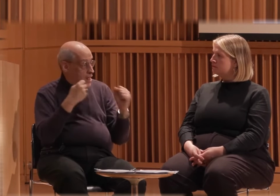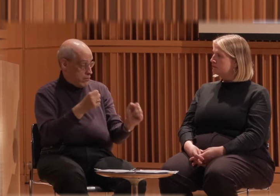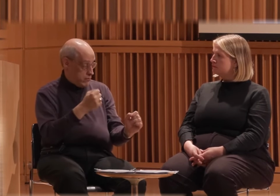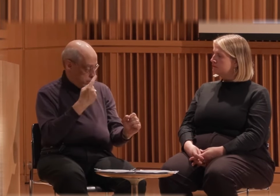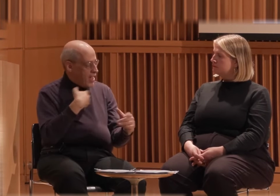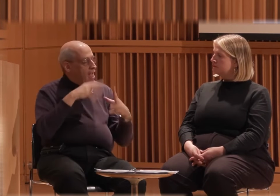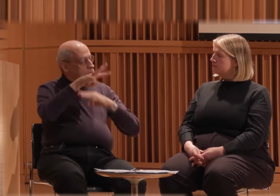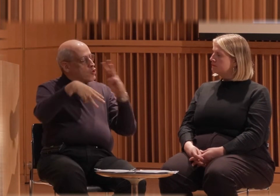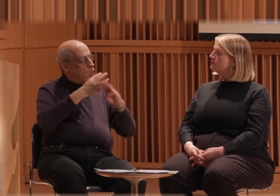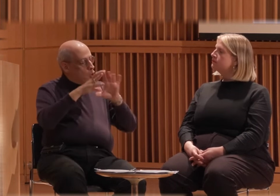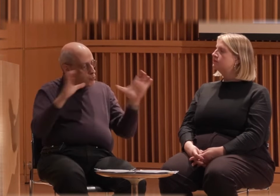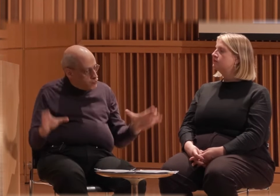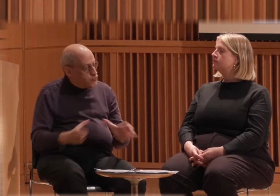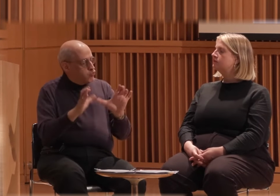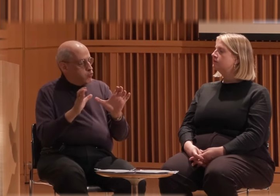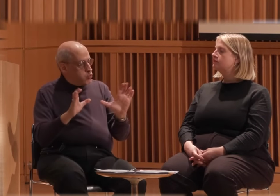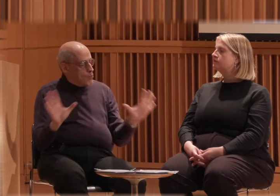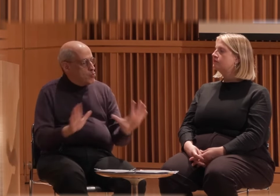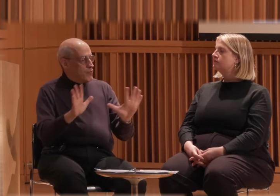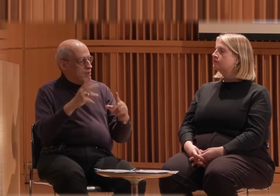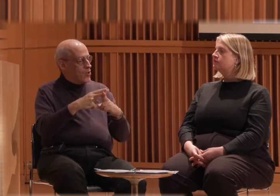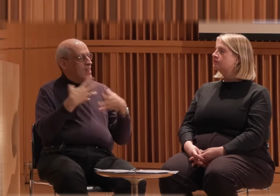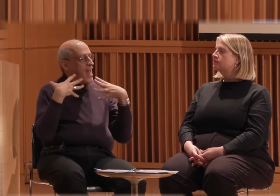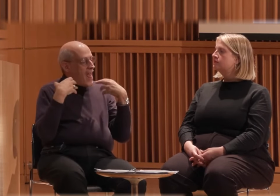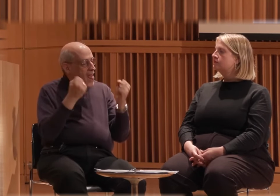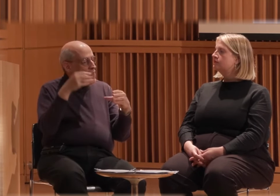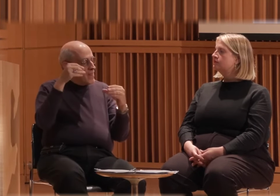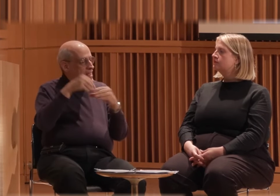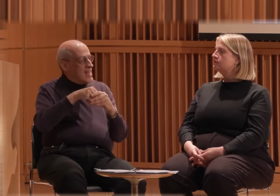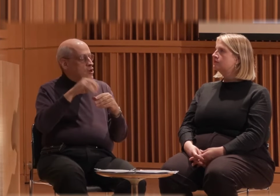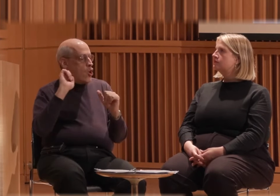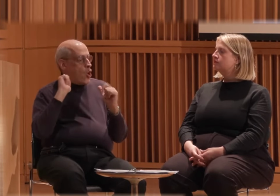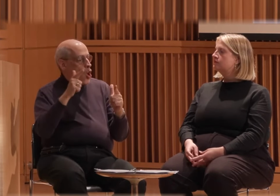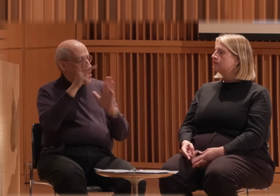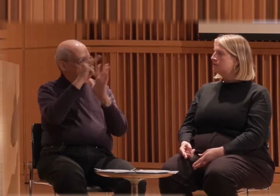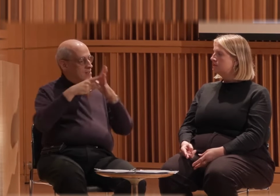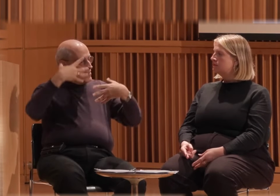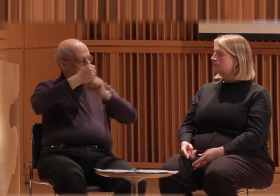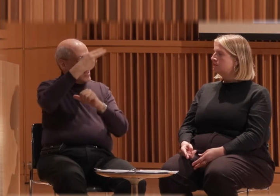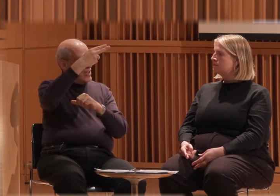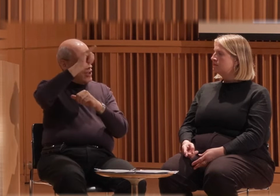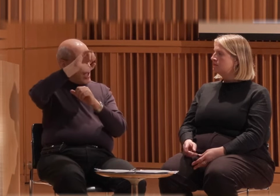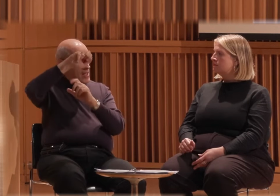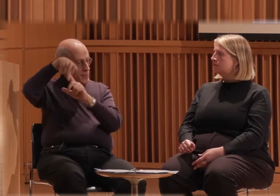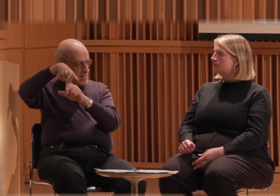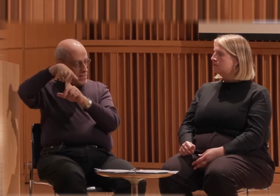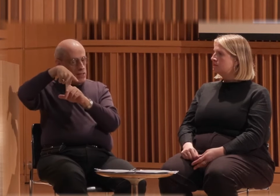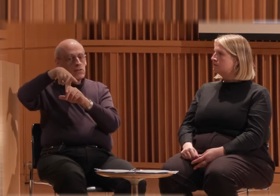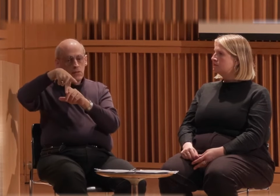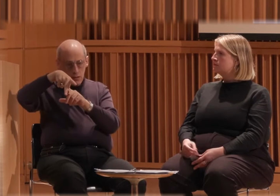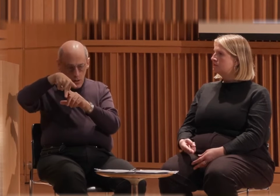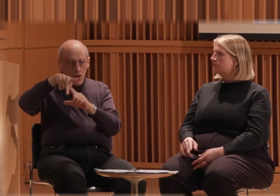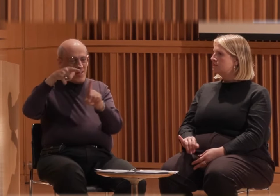a global movement now called Health in All Policies, HIAP, Health in All Policies, that